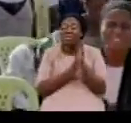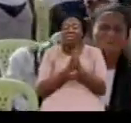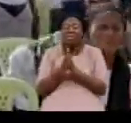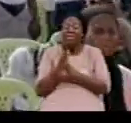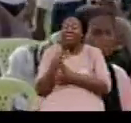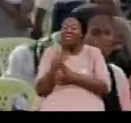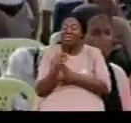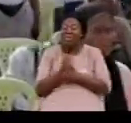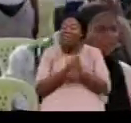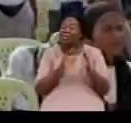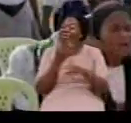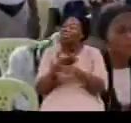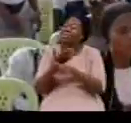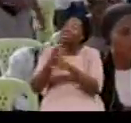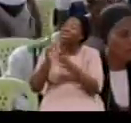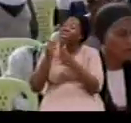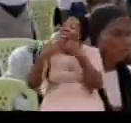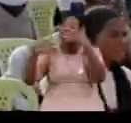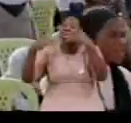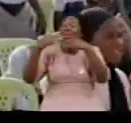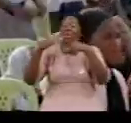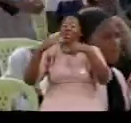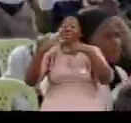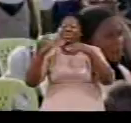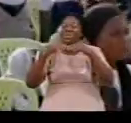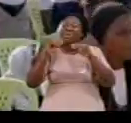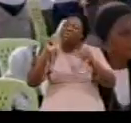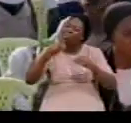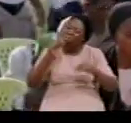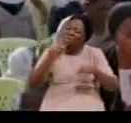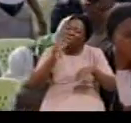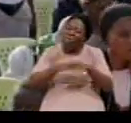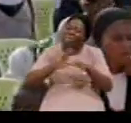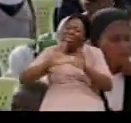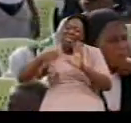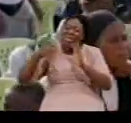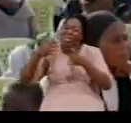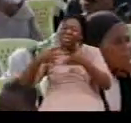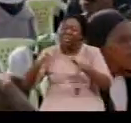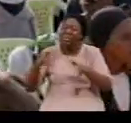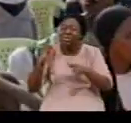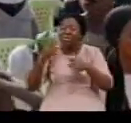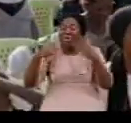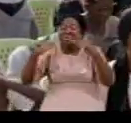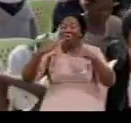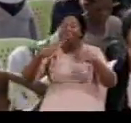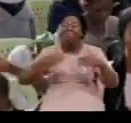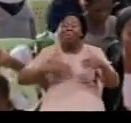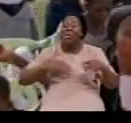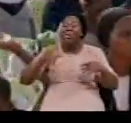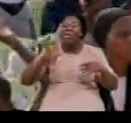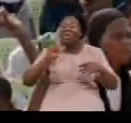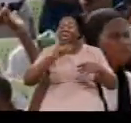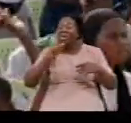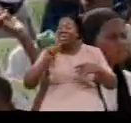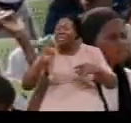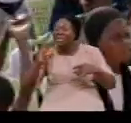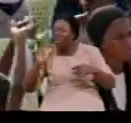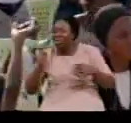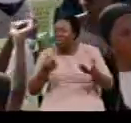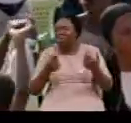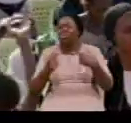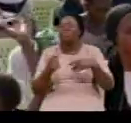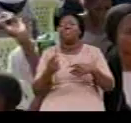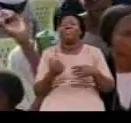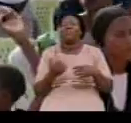beseeching heaven? Knocking on the gate of heaven. My Lazarus, come forth. My help, come